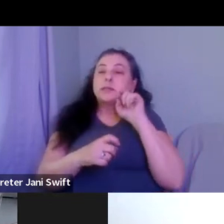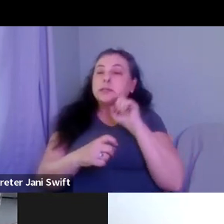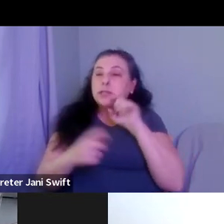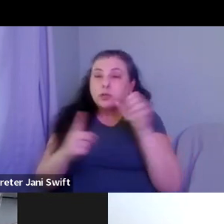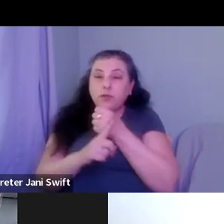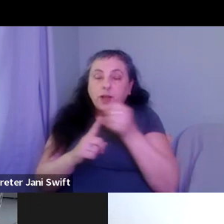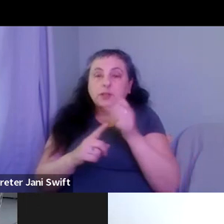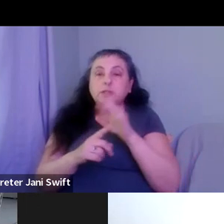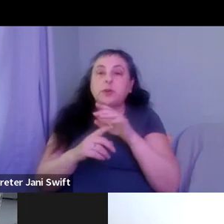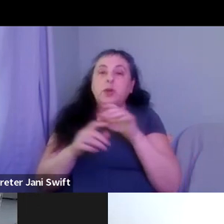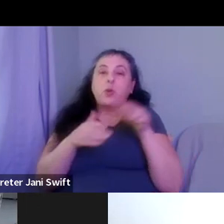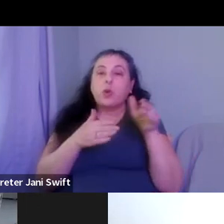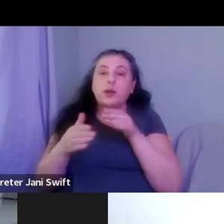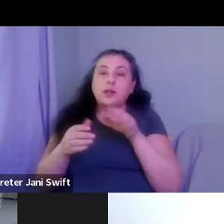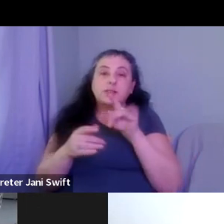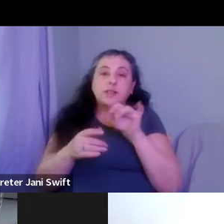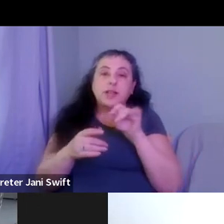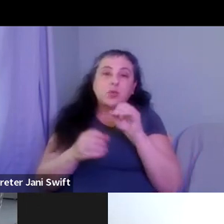quo,